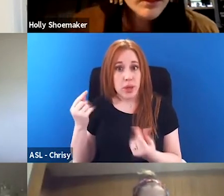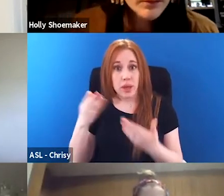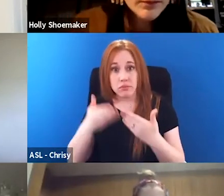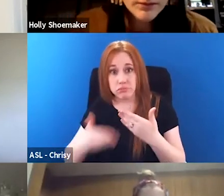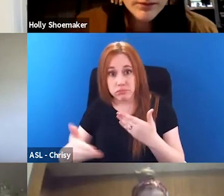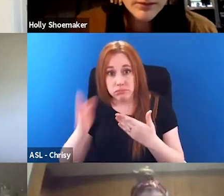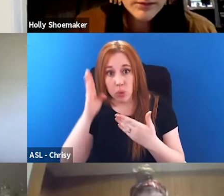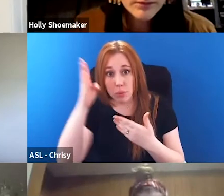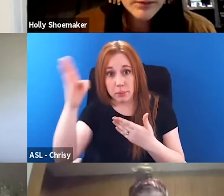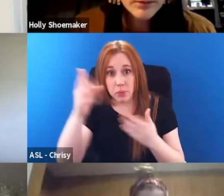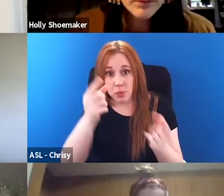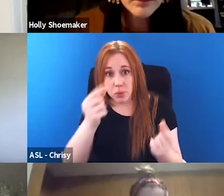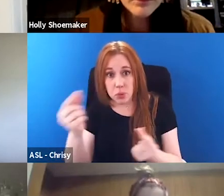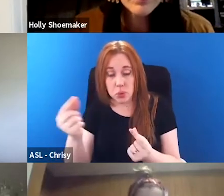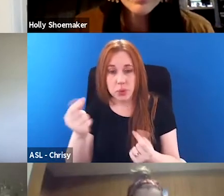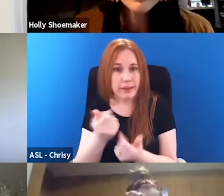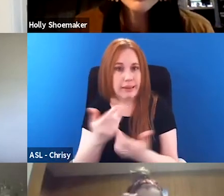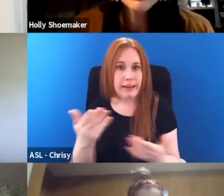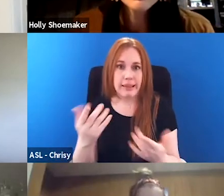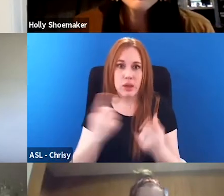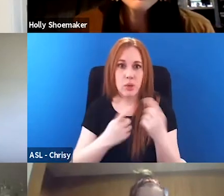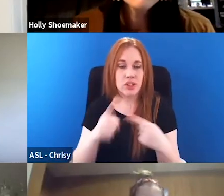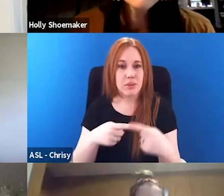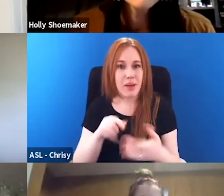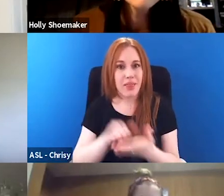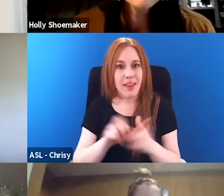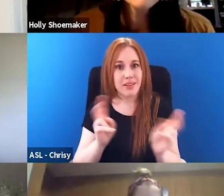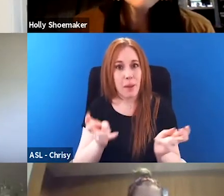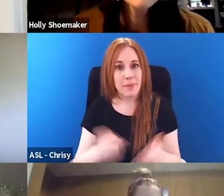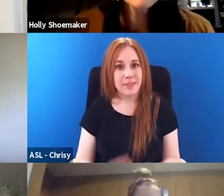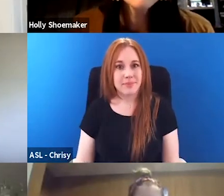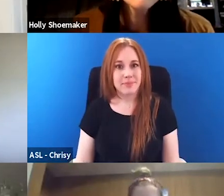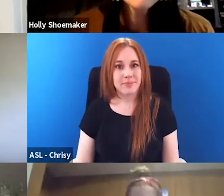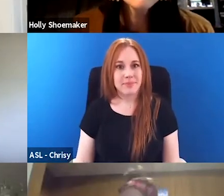that you might have in regards to this topic.